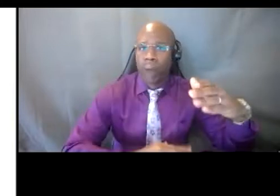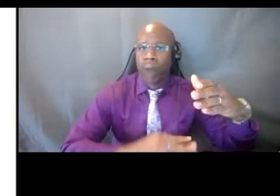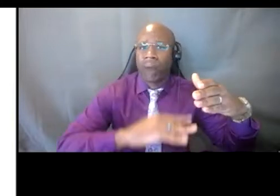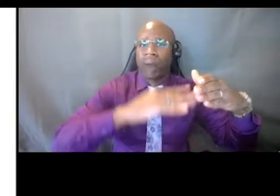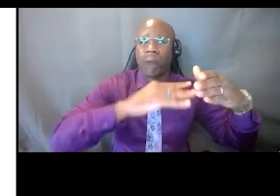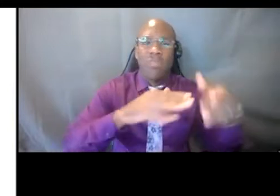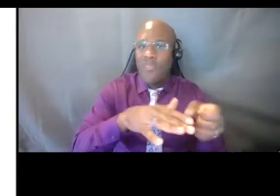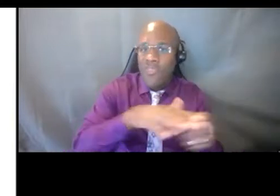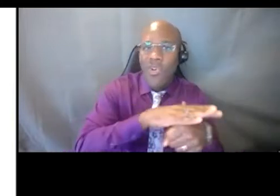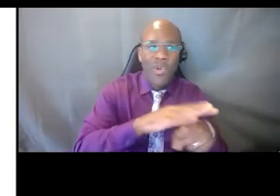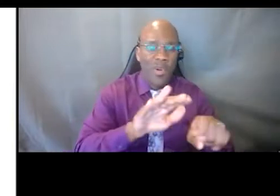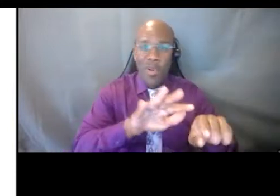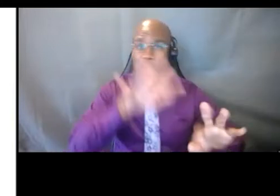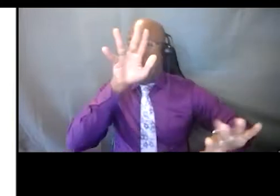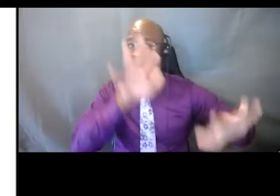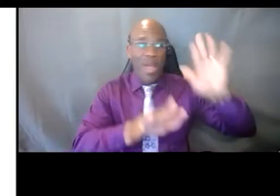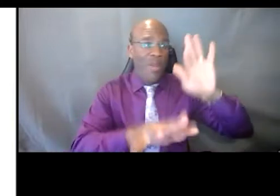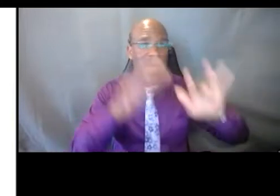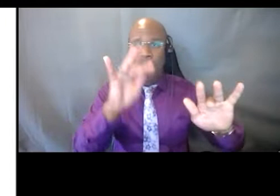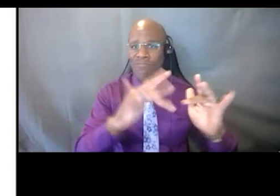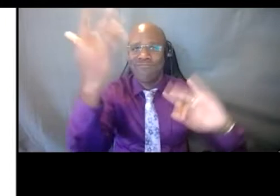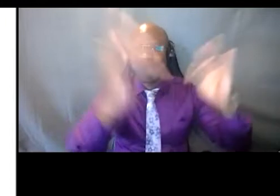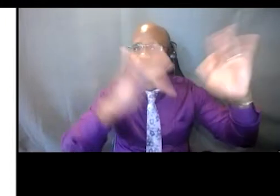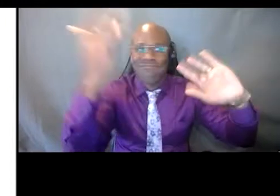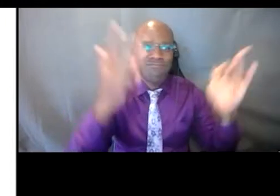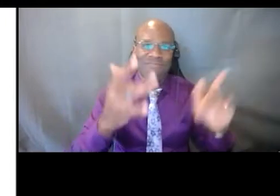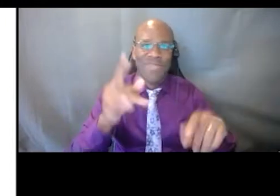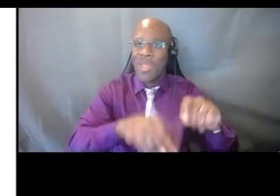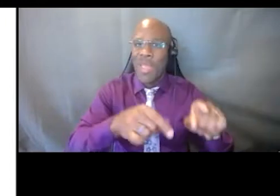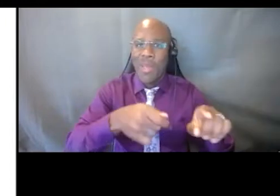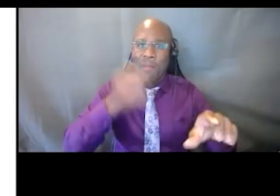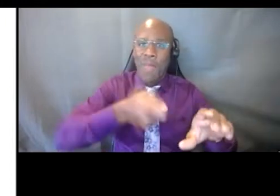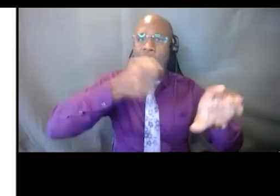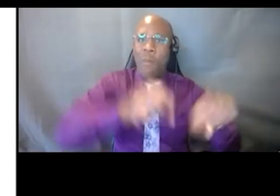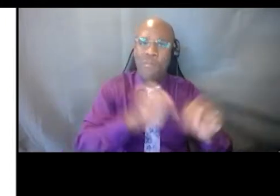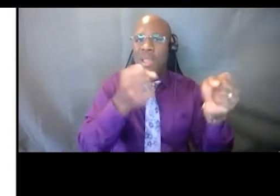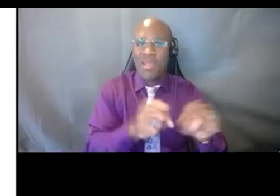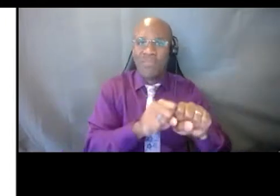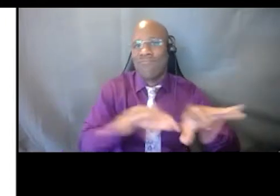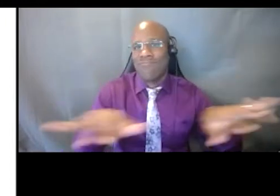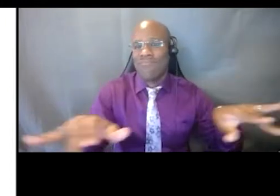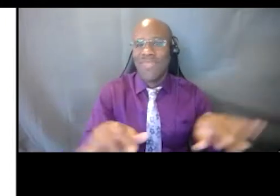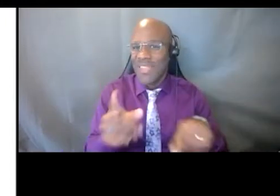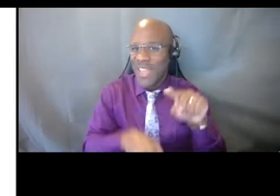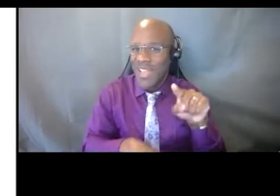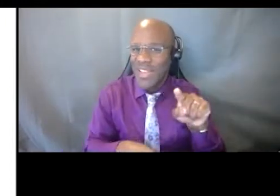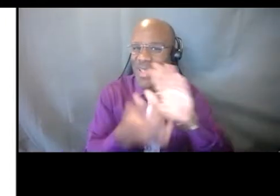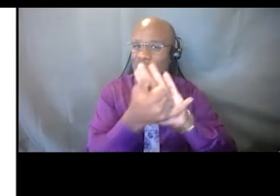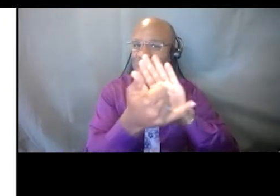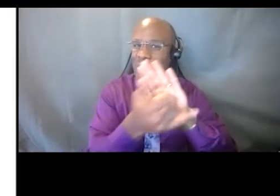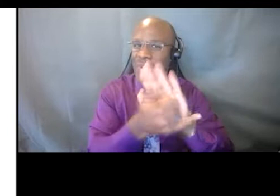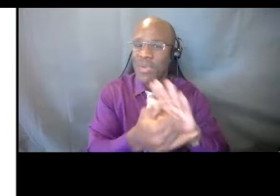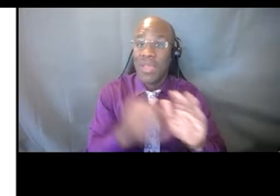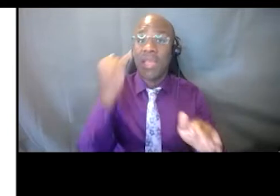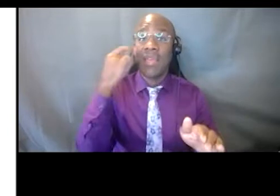bright. It's complete. You know, it's unbreakable, right? That's if we're thinking about cultural capital in that respect,